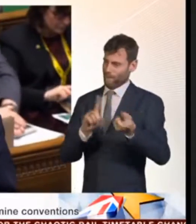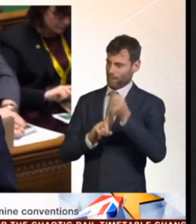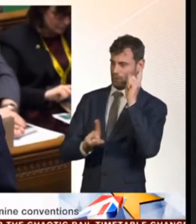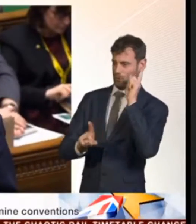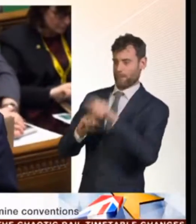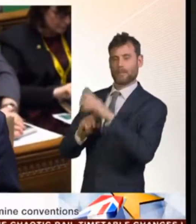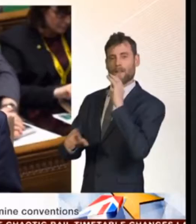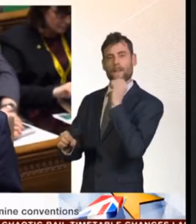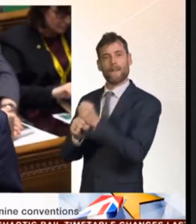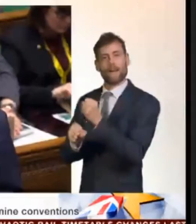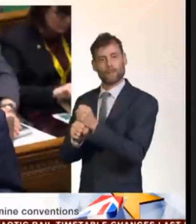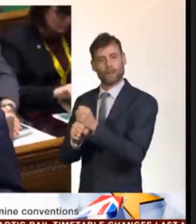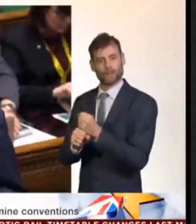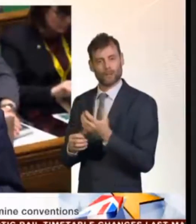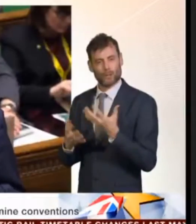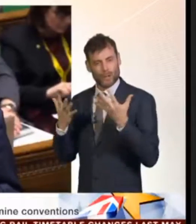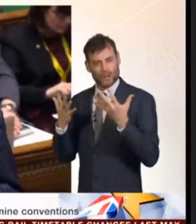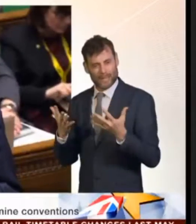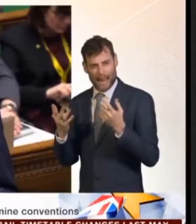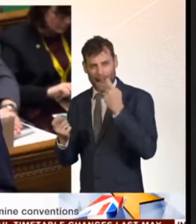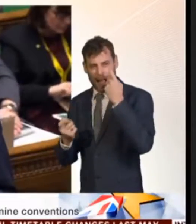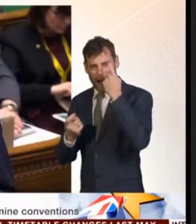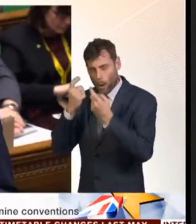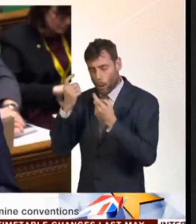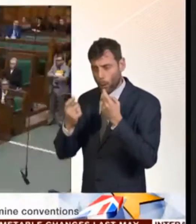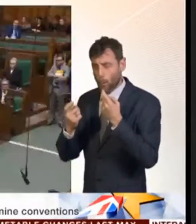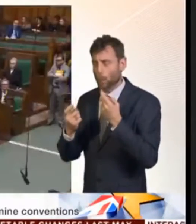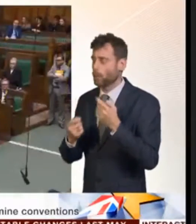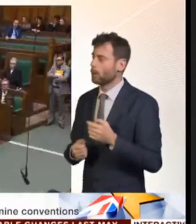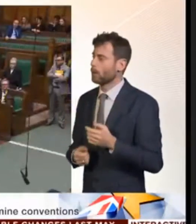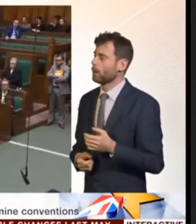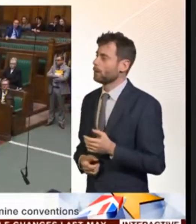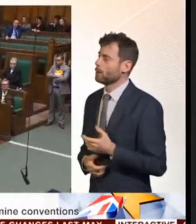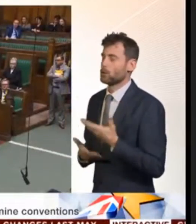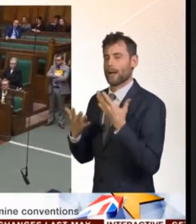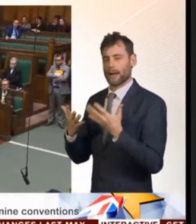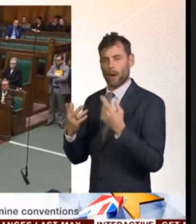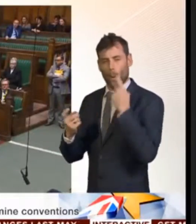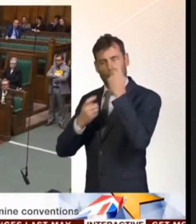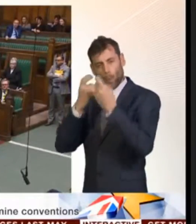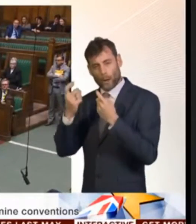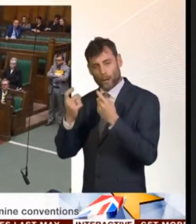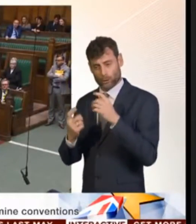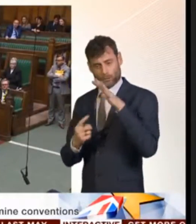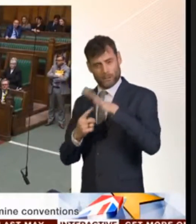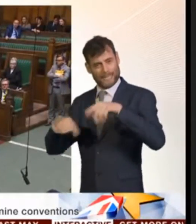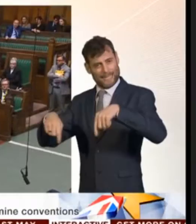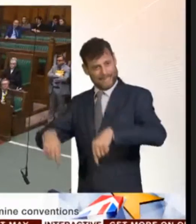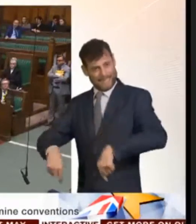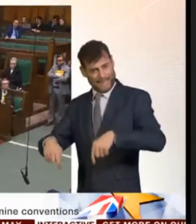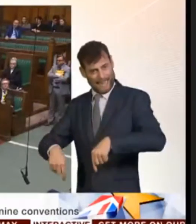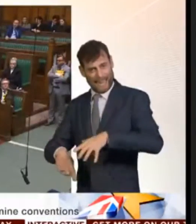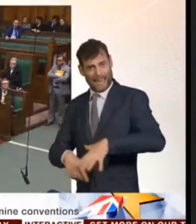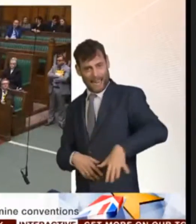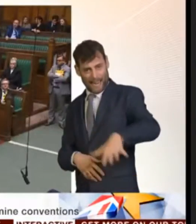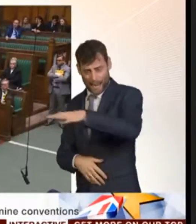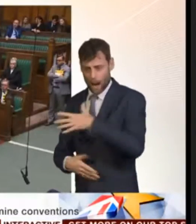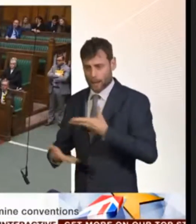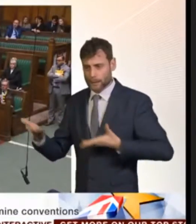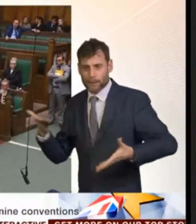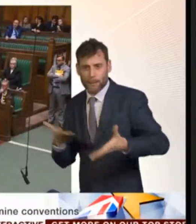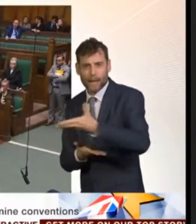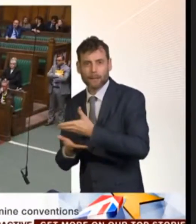But it does raise a question that's too important to be treated as rhetorical, and it raises a question that's highly pertinent to the substance of today's